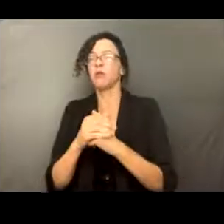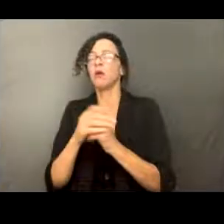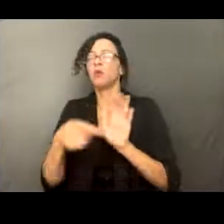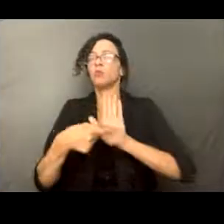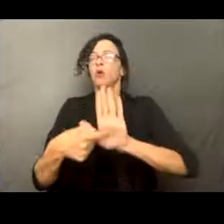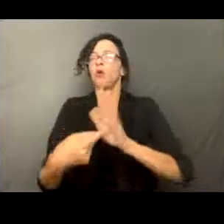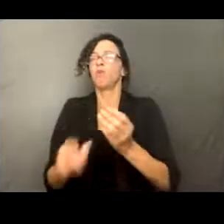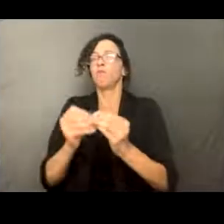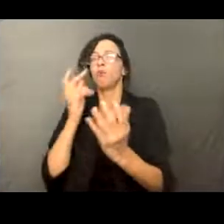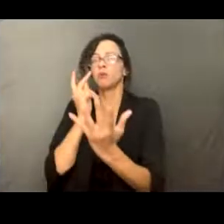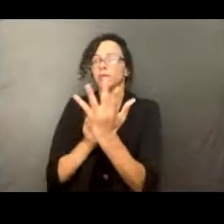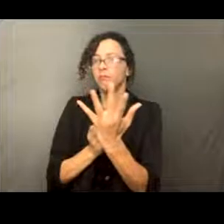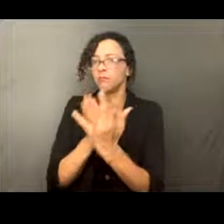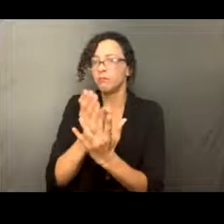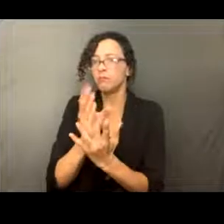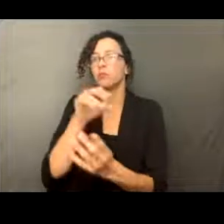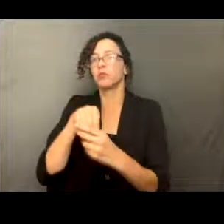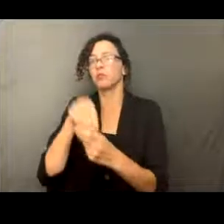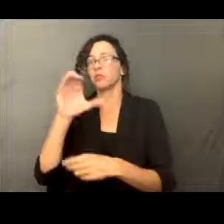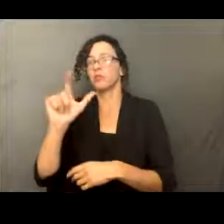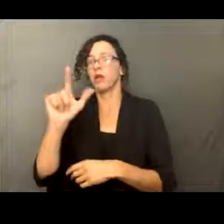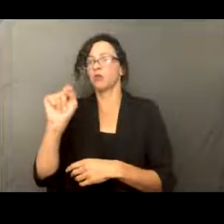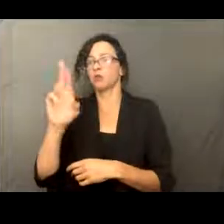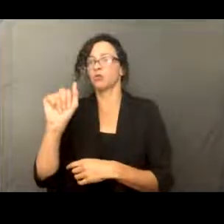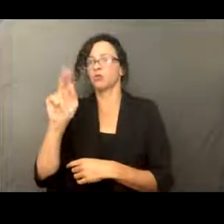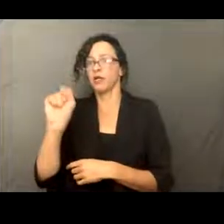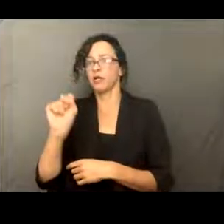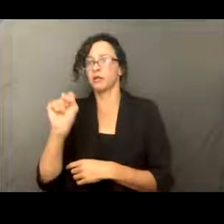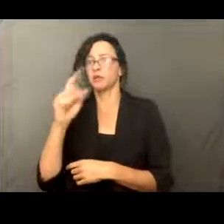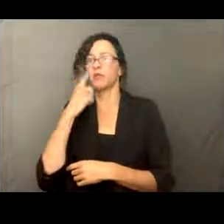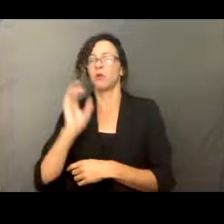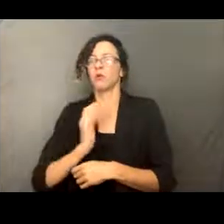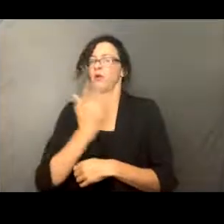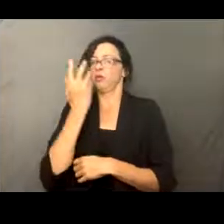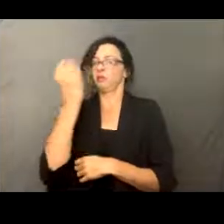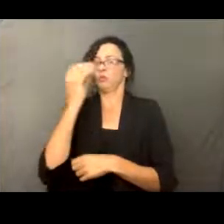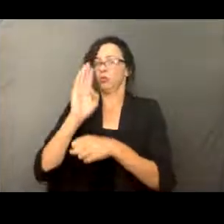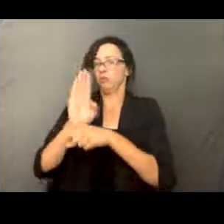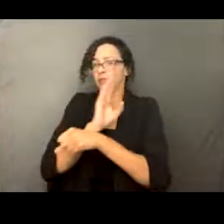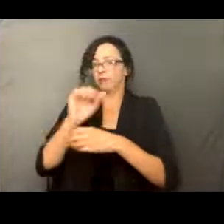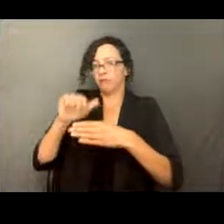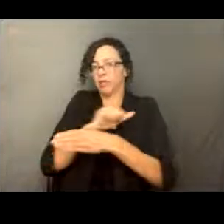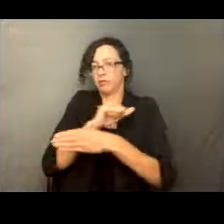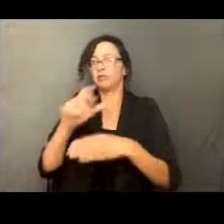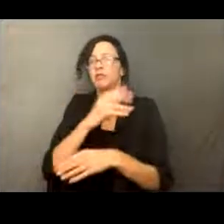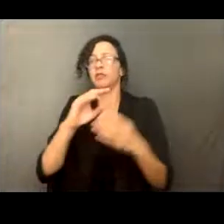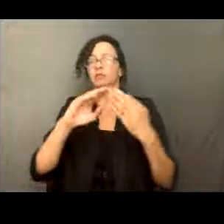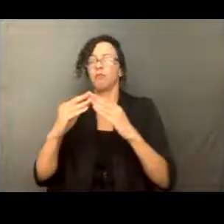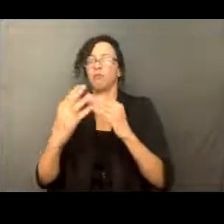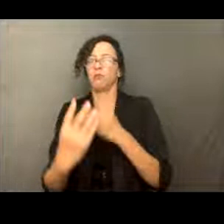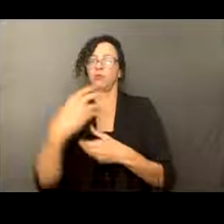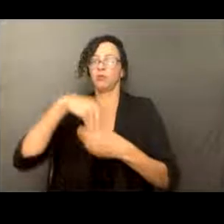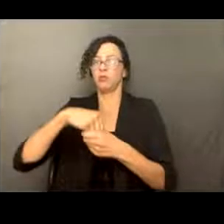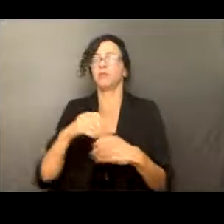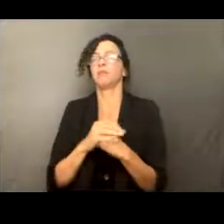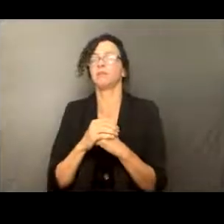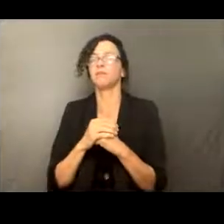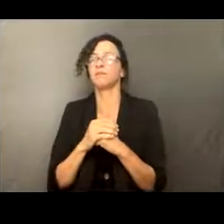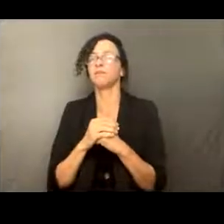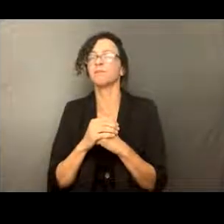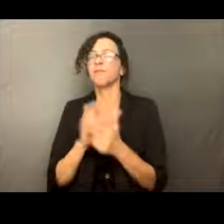and in our external business practices and community engagement. This includes things like the launch of